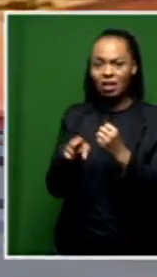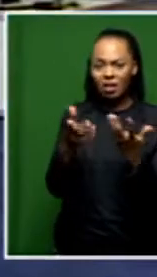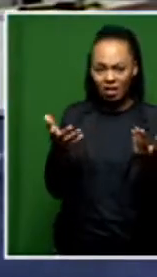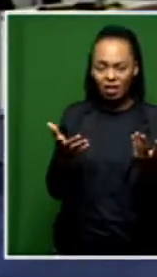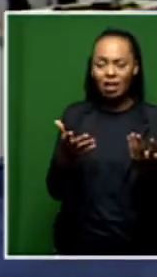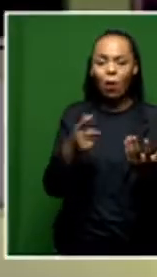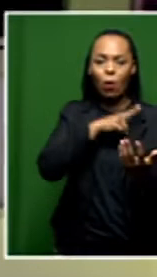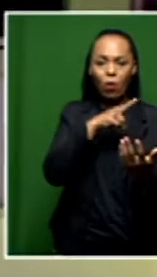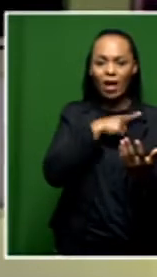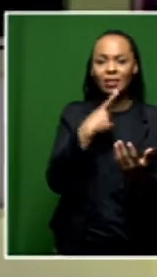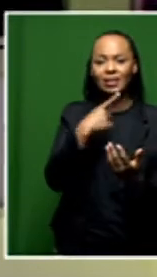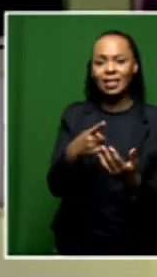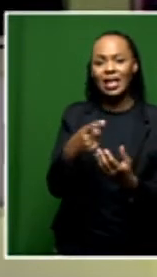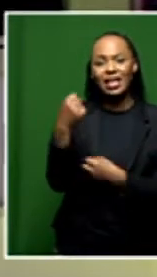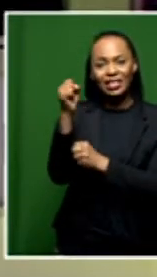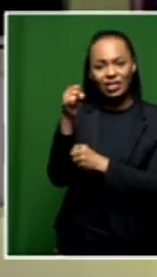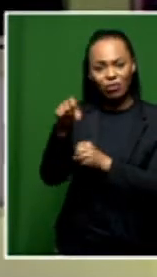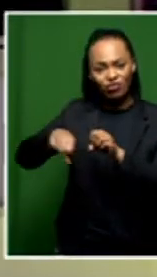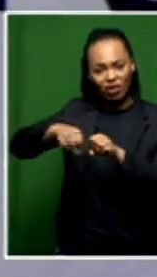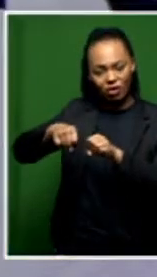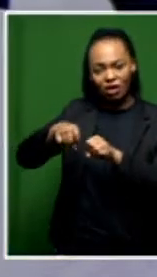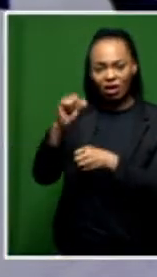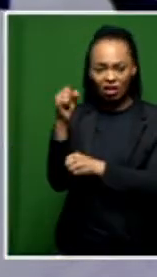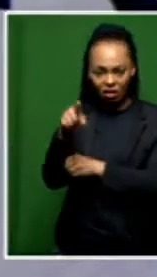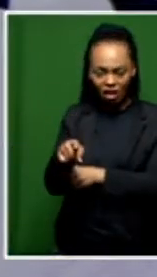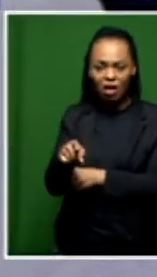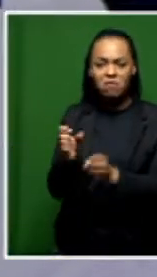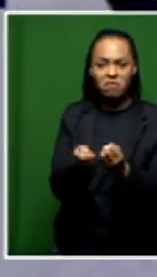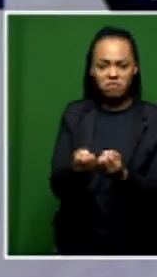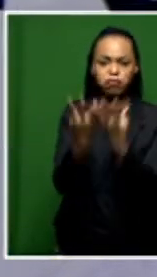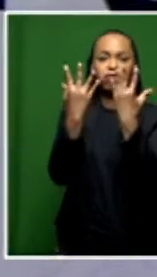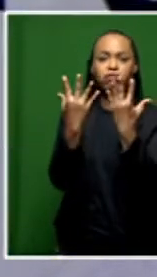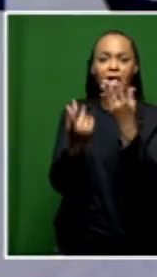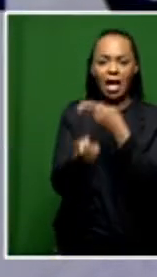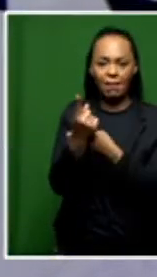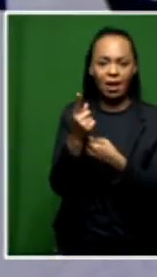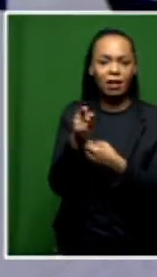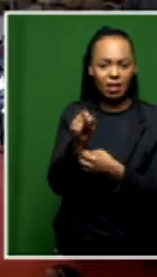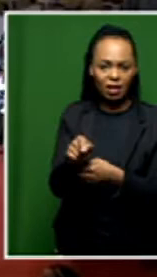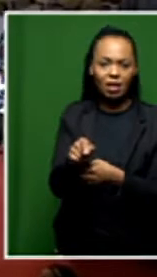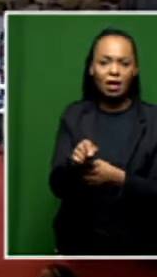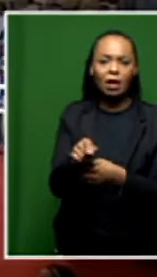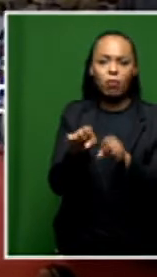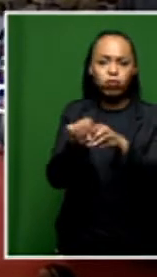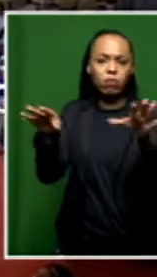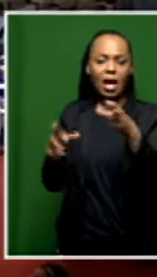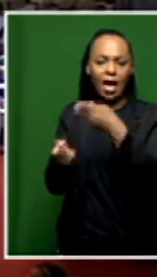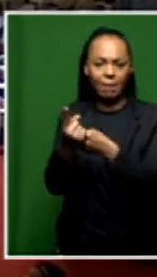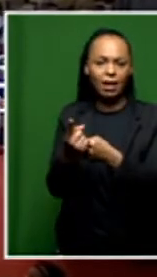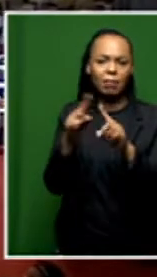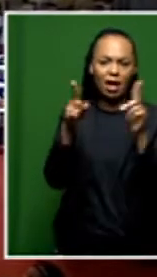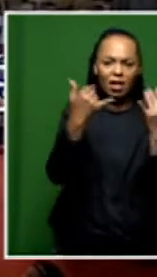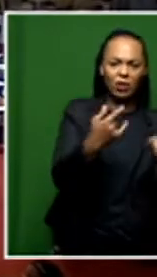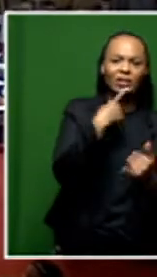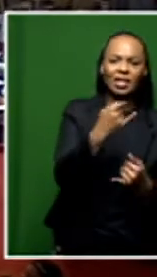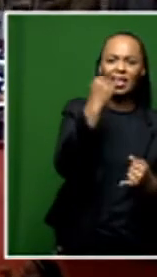believe that it was a generator that caught fire, and then a substation transformer blew up, and now we were told that it was just an